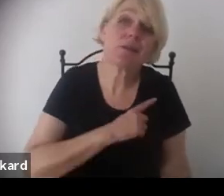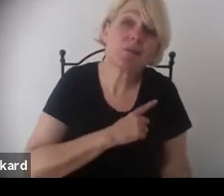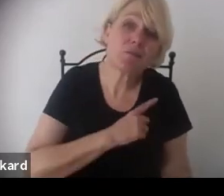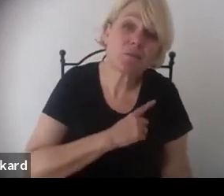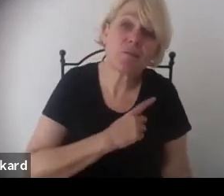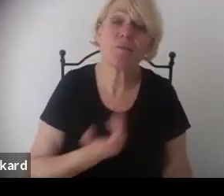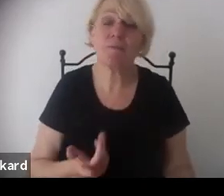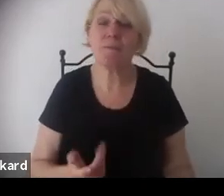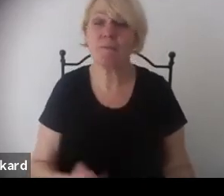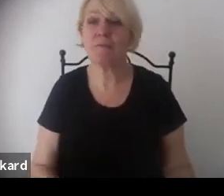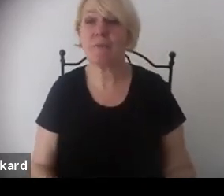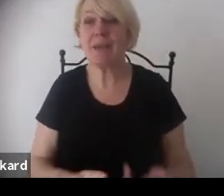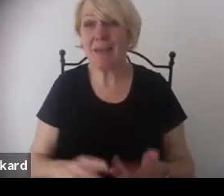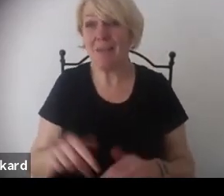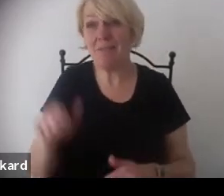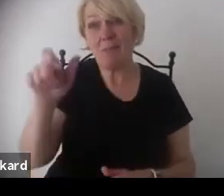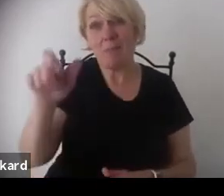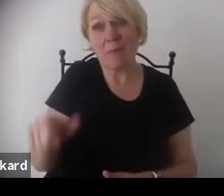quickly they need to be seen.